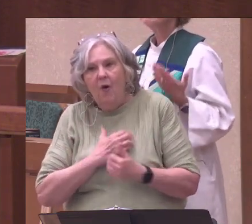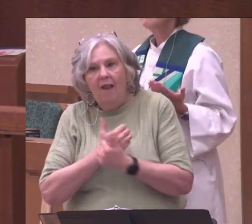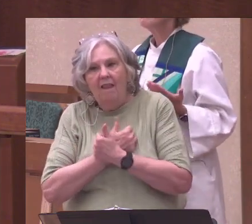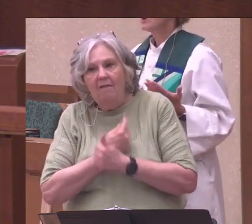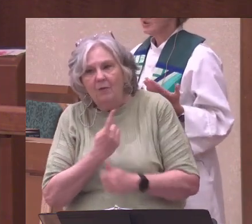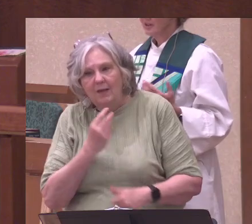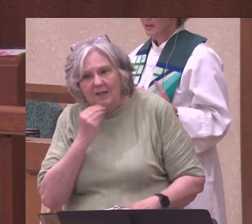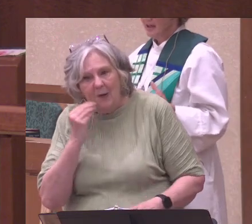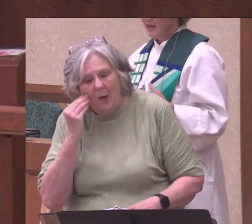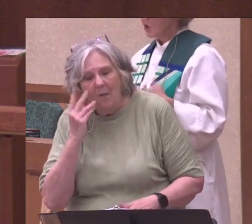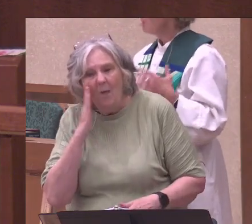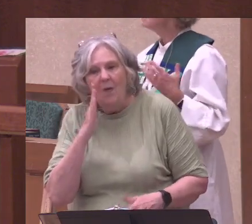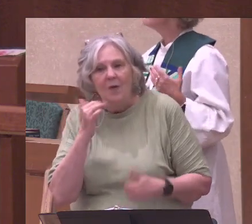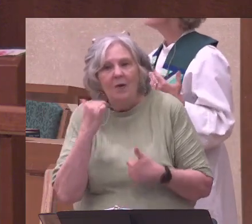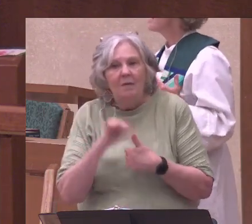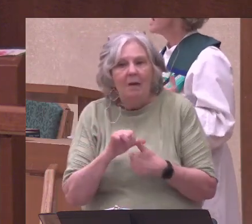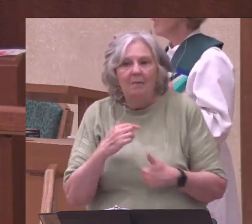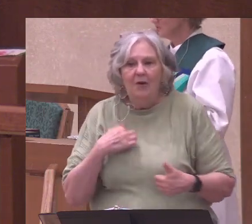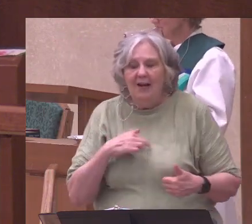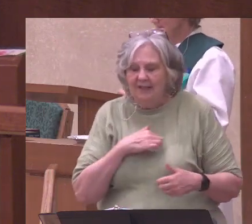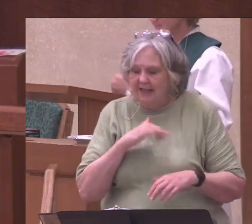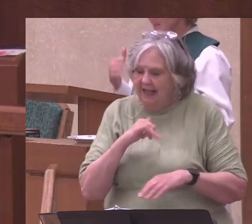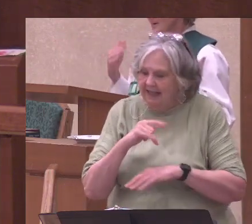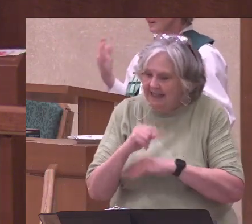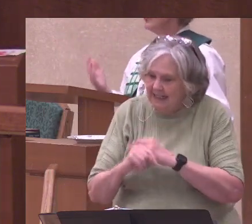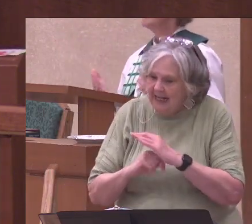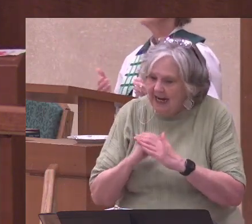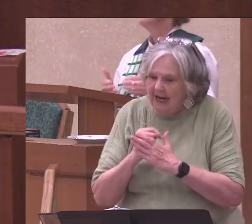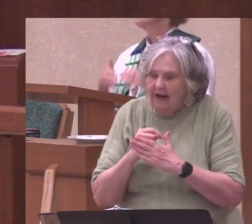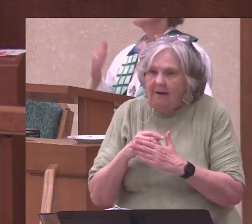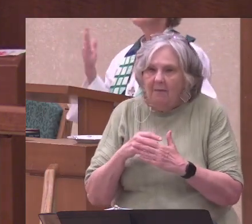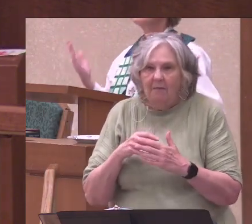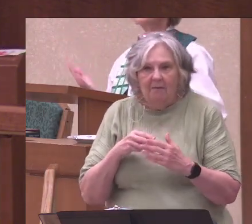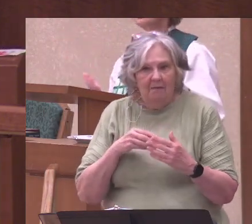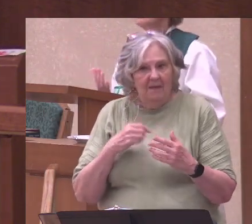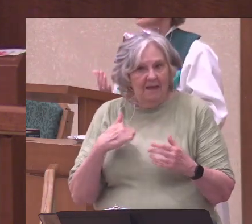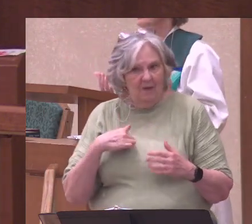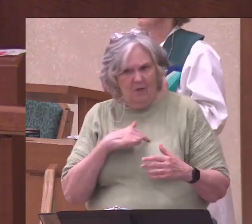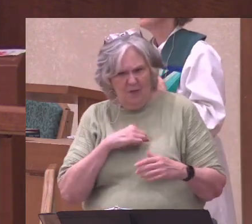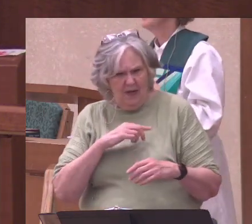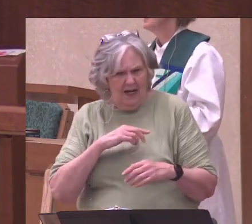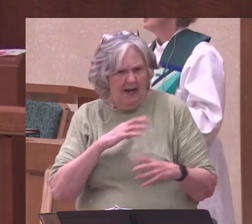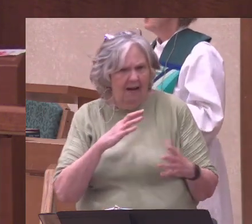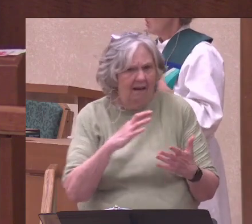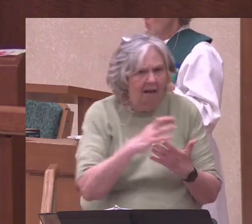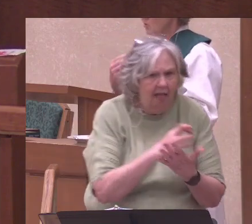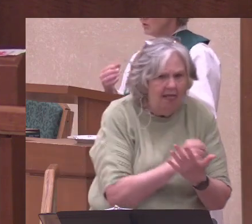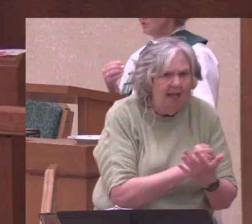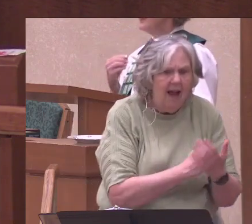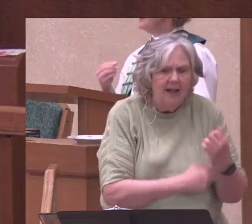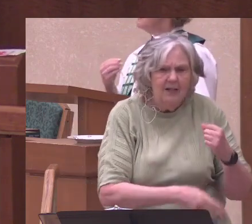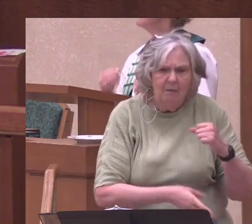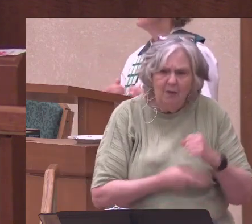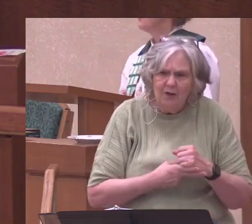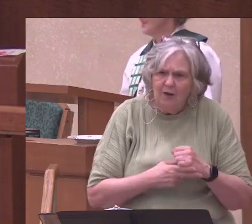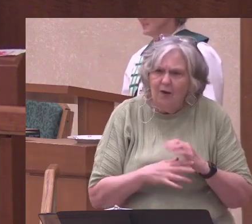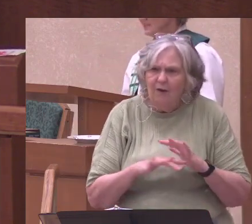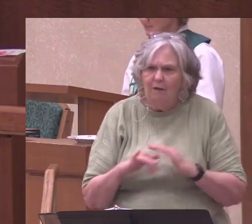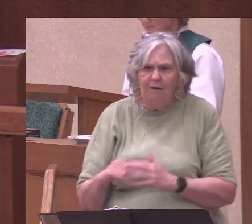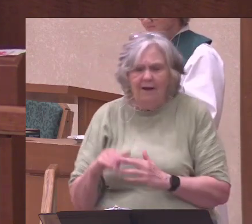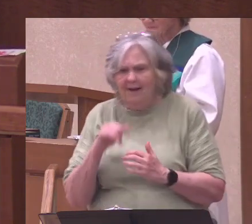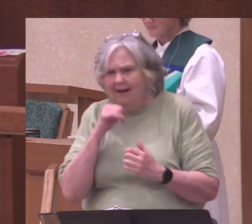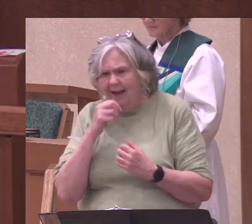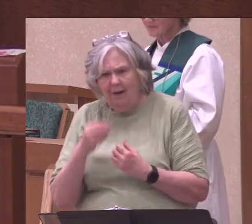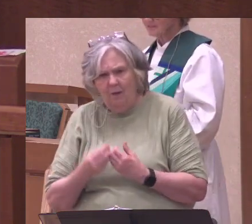be remembered, and all of the time spent collecting or preserving something will not be a